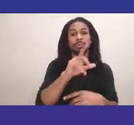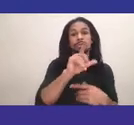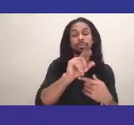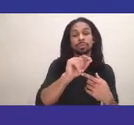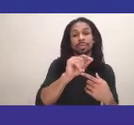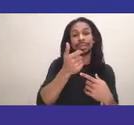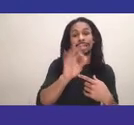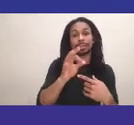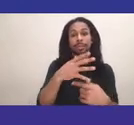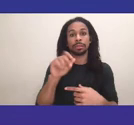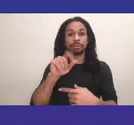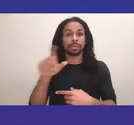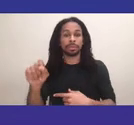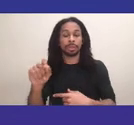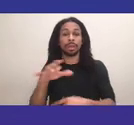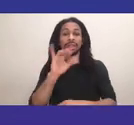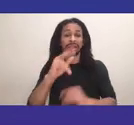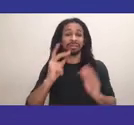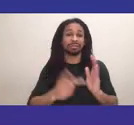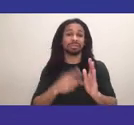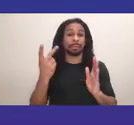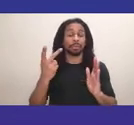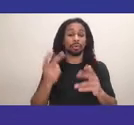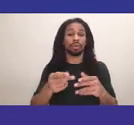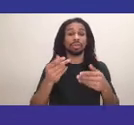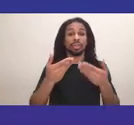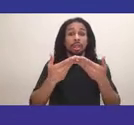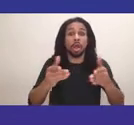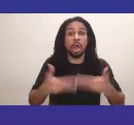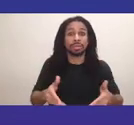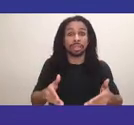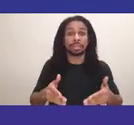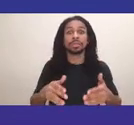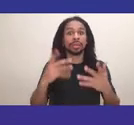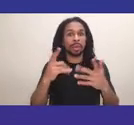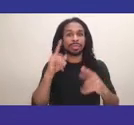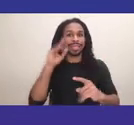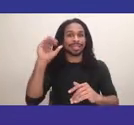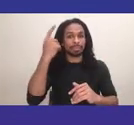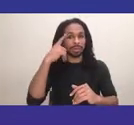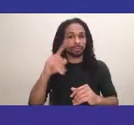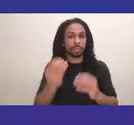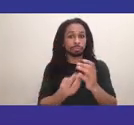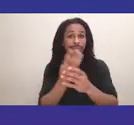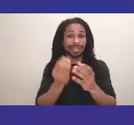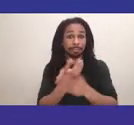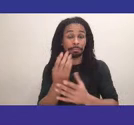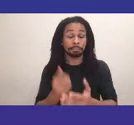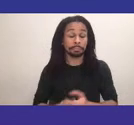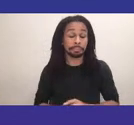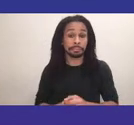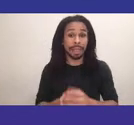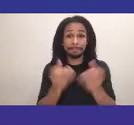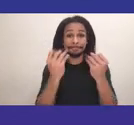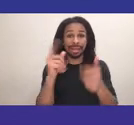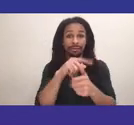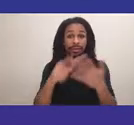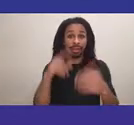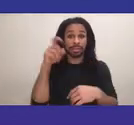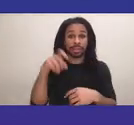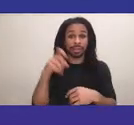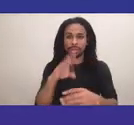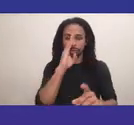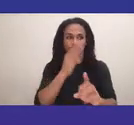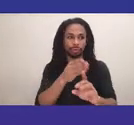that, which is really double the losses that were anticipated for the spring. Many of these needs are really a direct result of loss